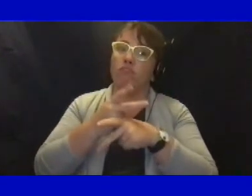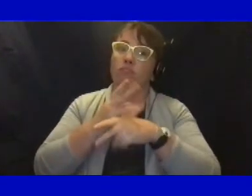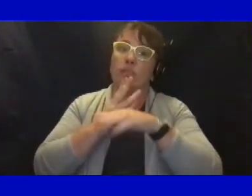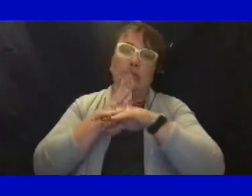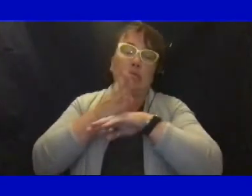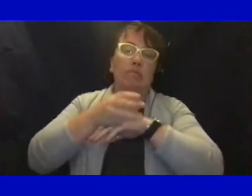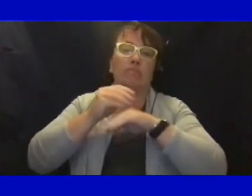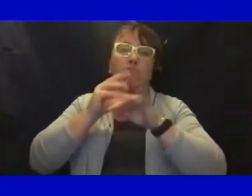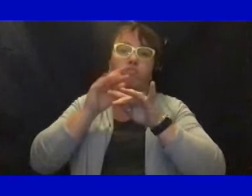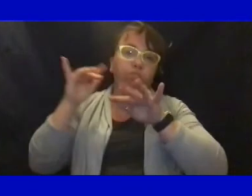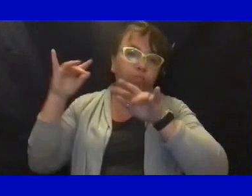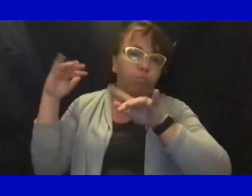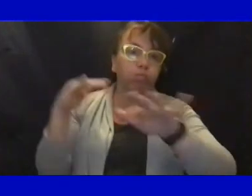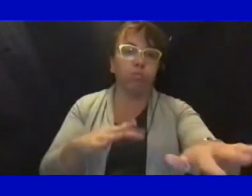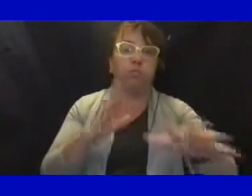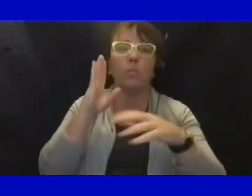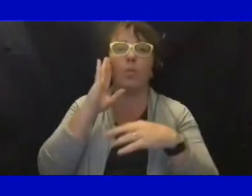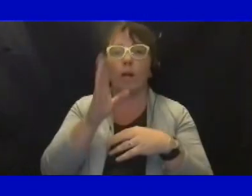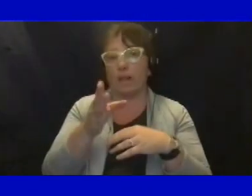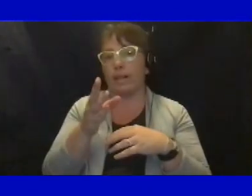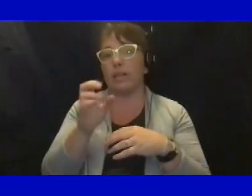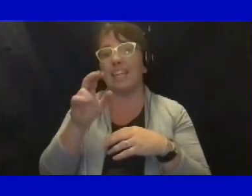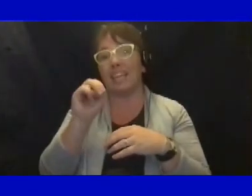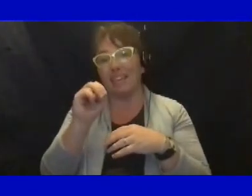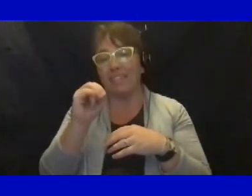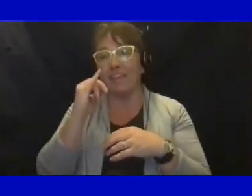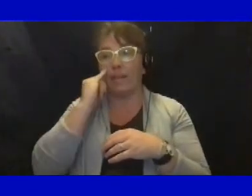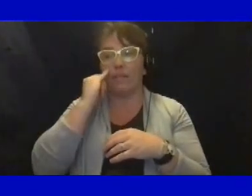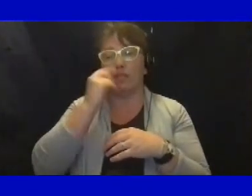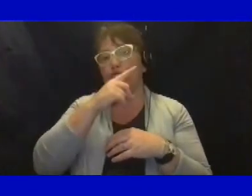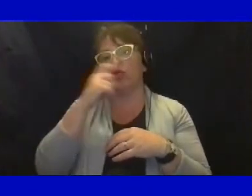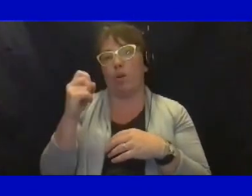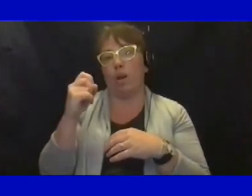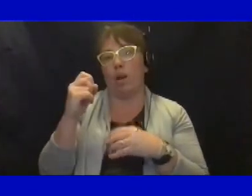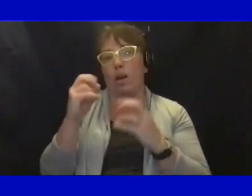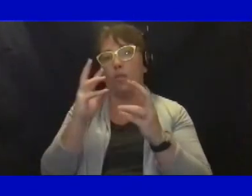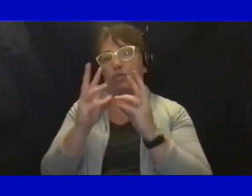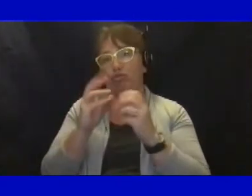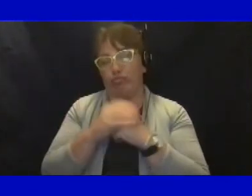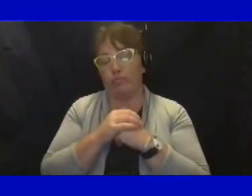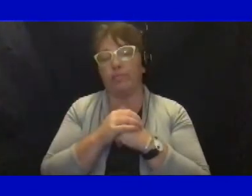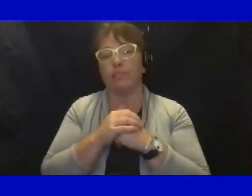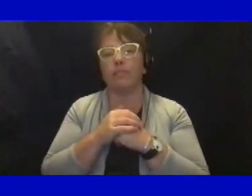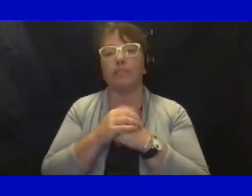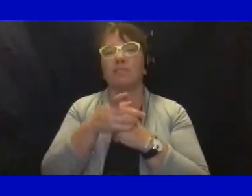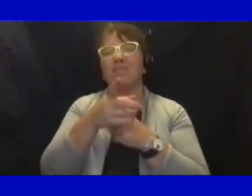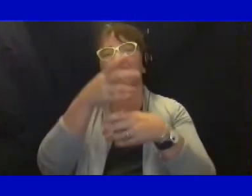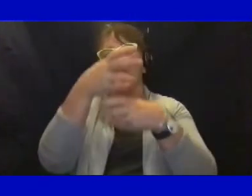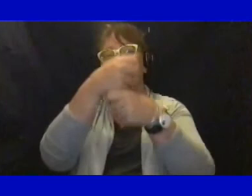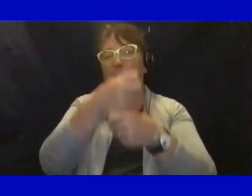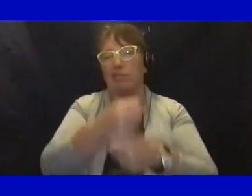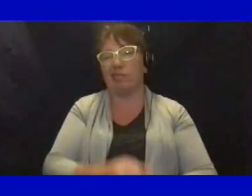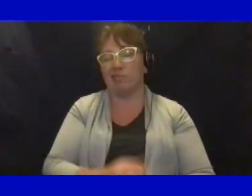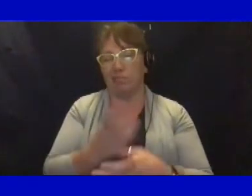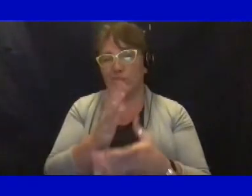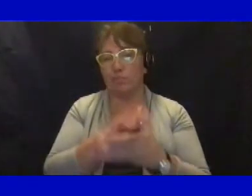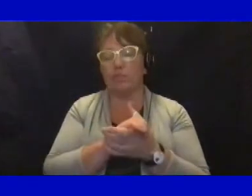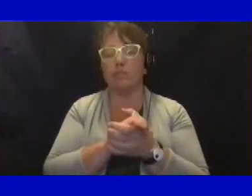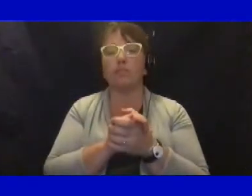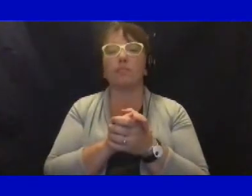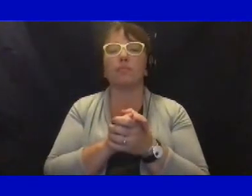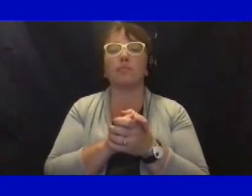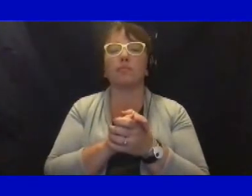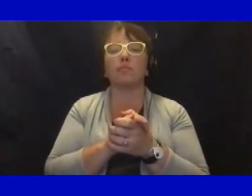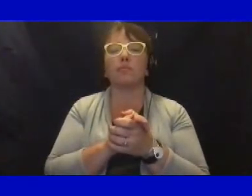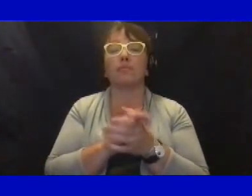flows, even in this type of winter with La Nina. Here's the summary slides. I'll let you take a look at them. The bottom line is